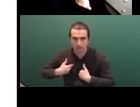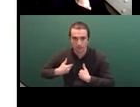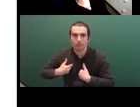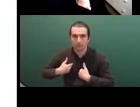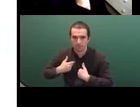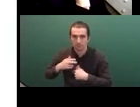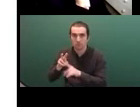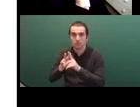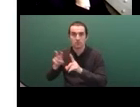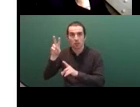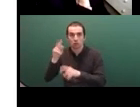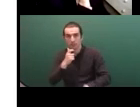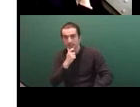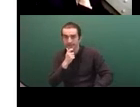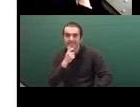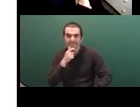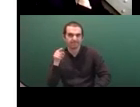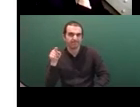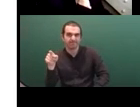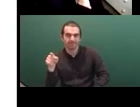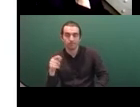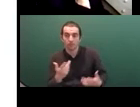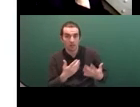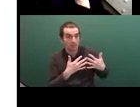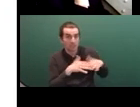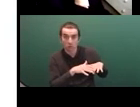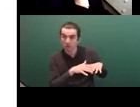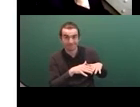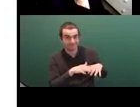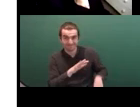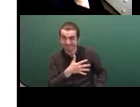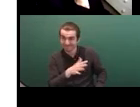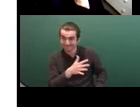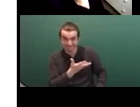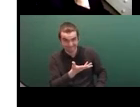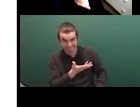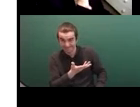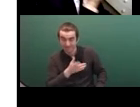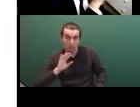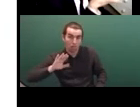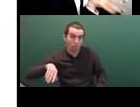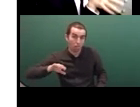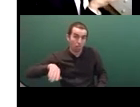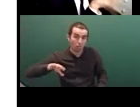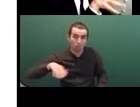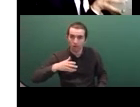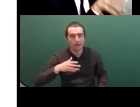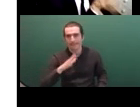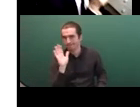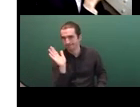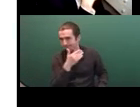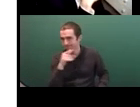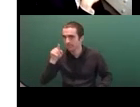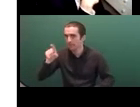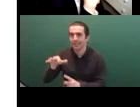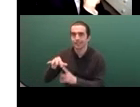to actually train teachers to be able to accommodate children with autism in the mainstream. So that's a